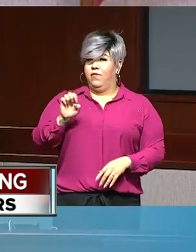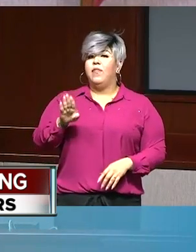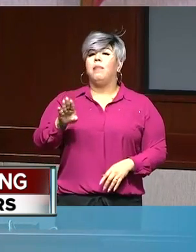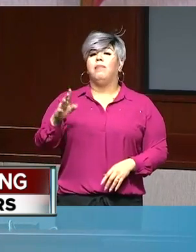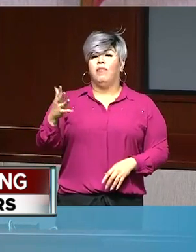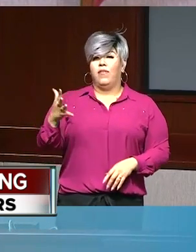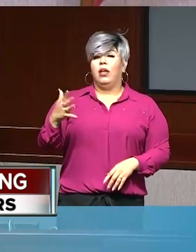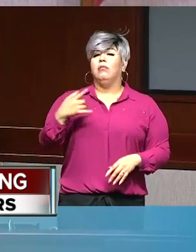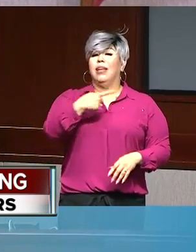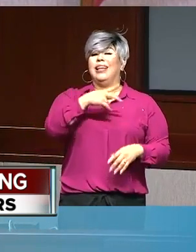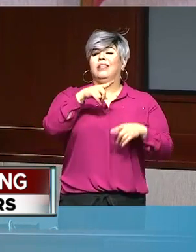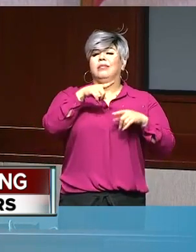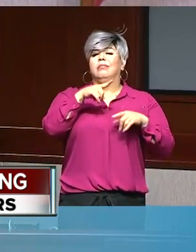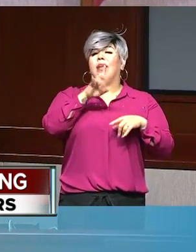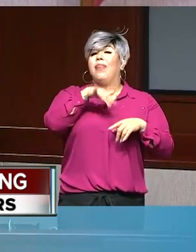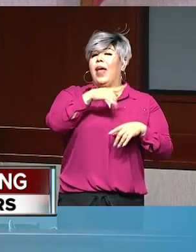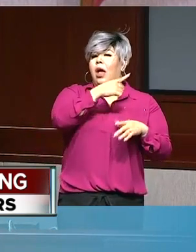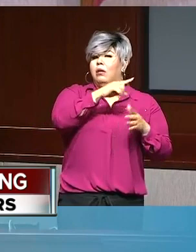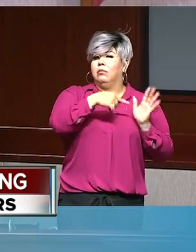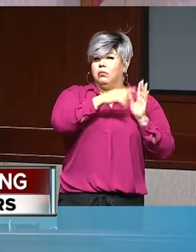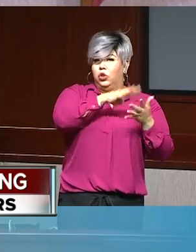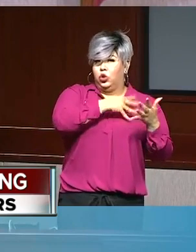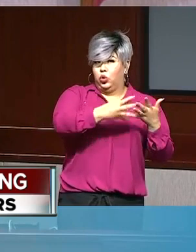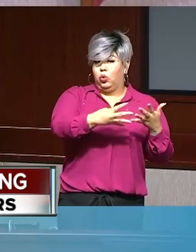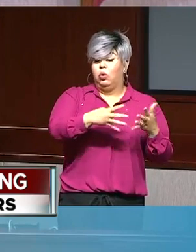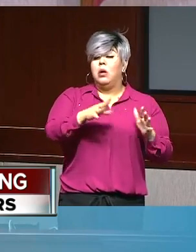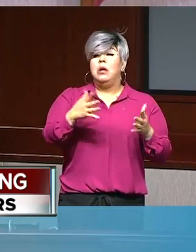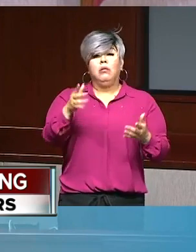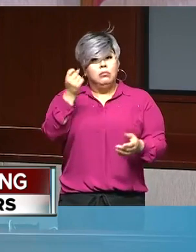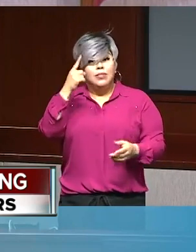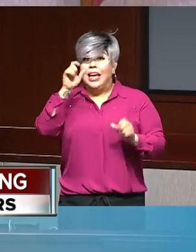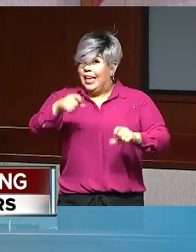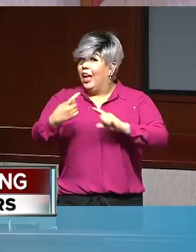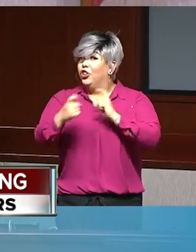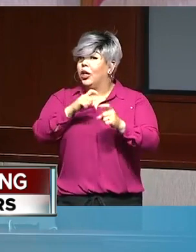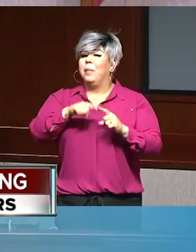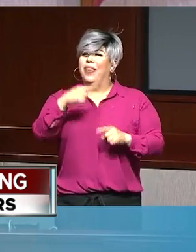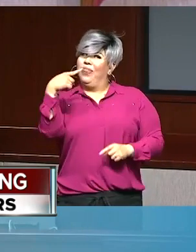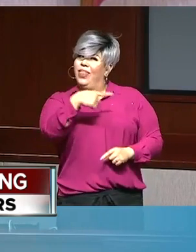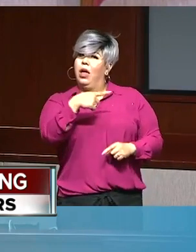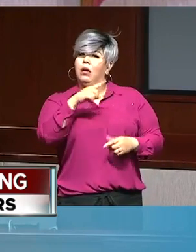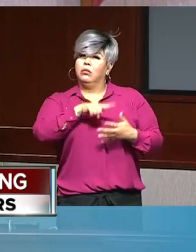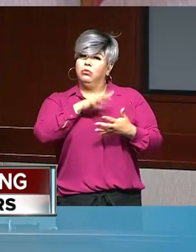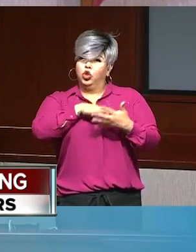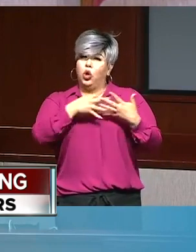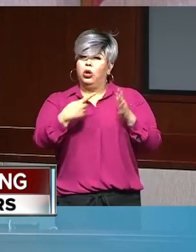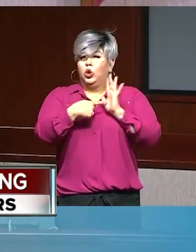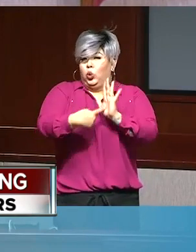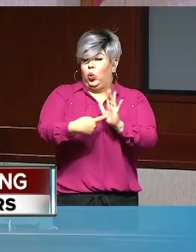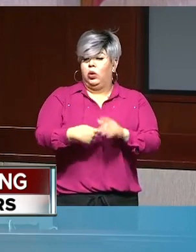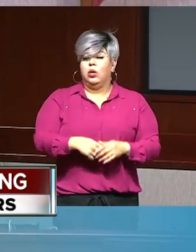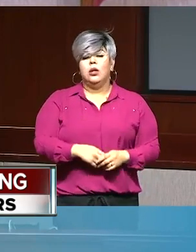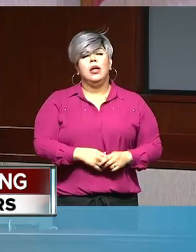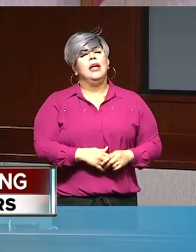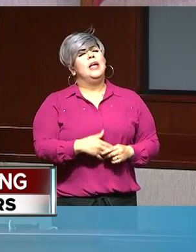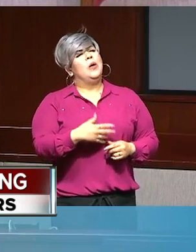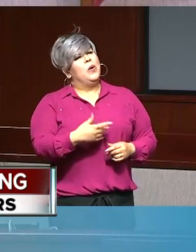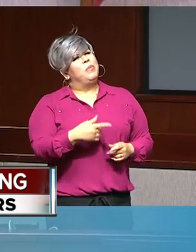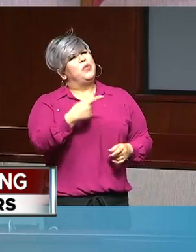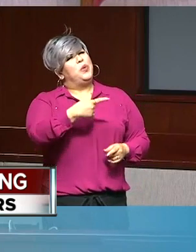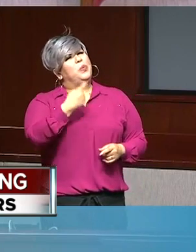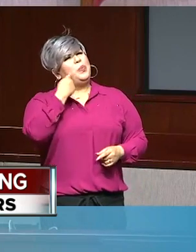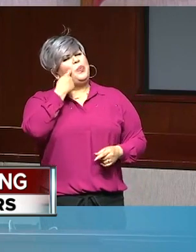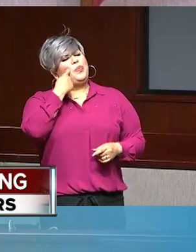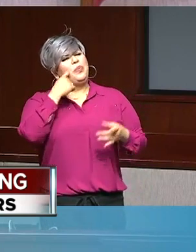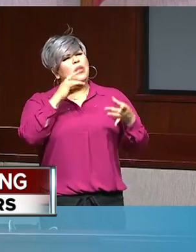is what the model shows today. Of course, that could change significantly, but that's today what it shows. Yeah, and then you made a comment, Matt,